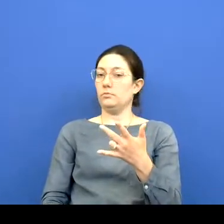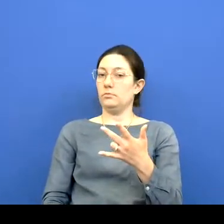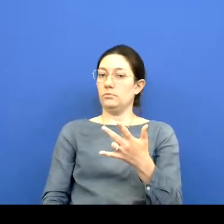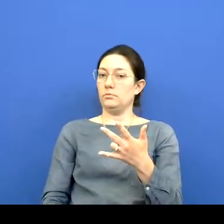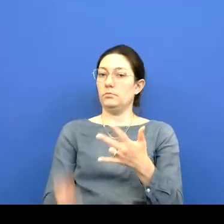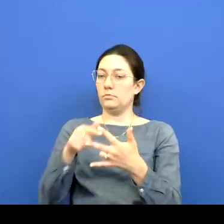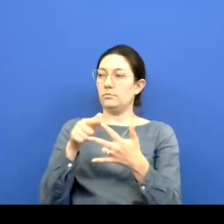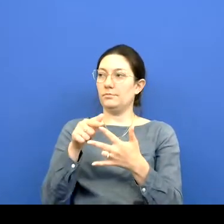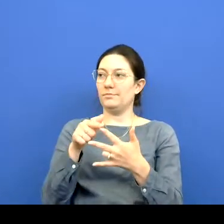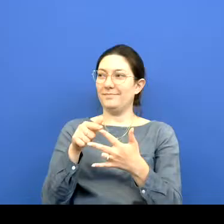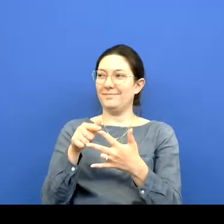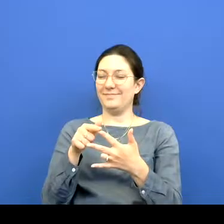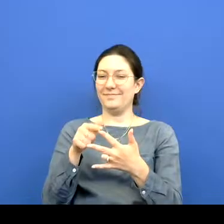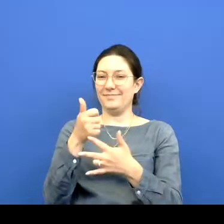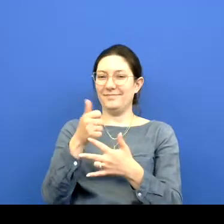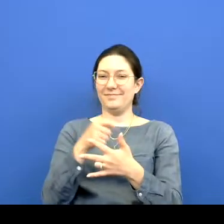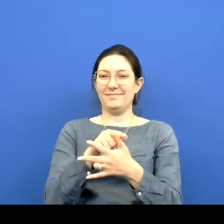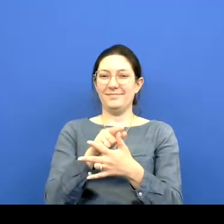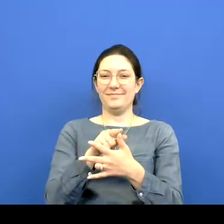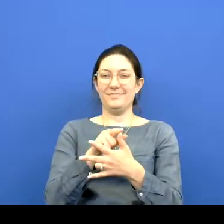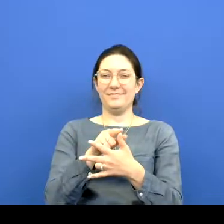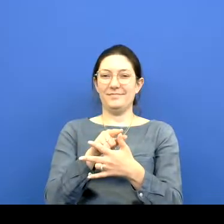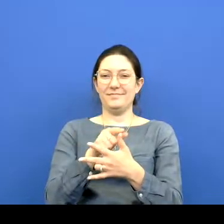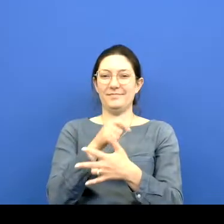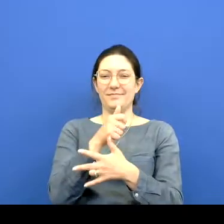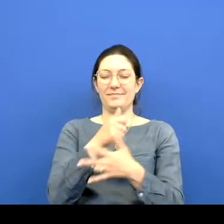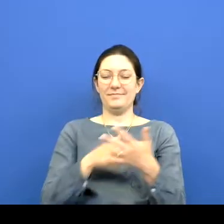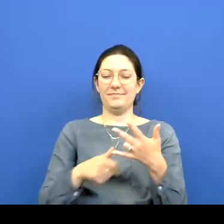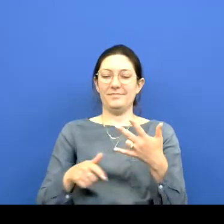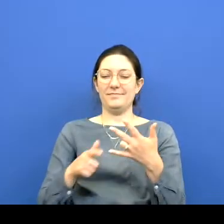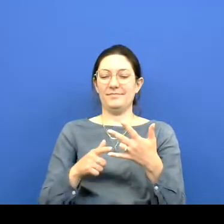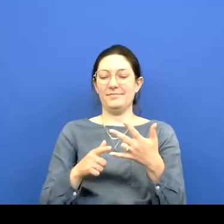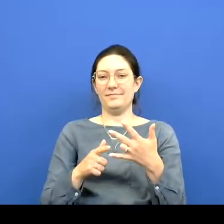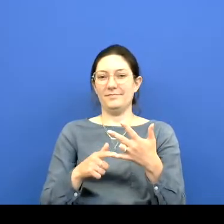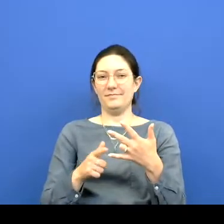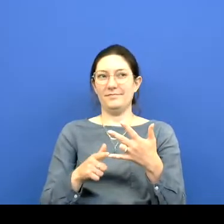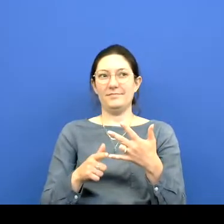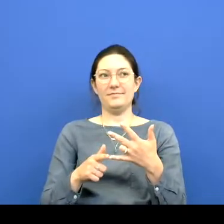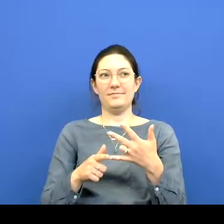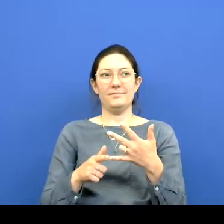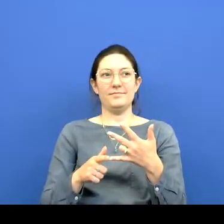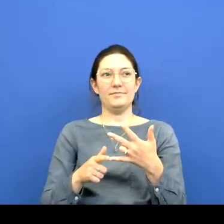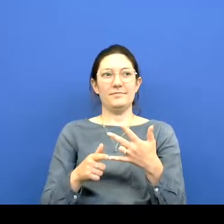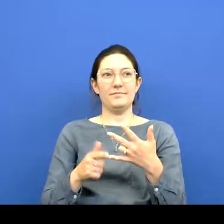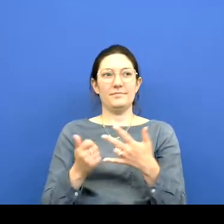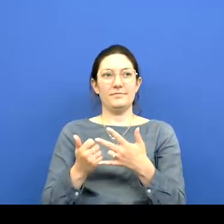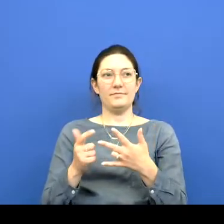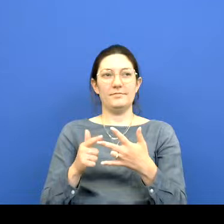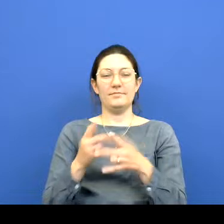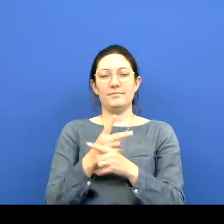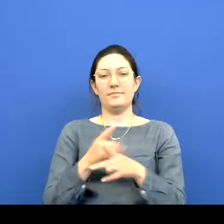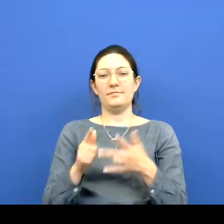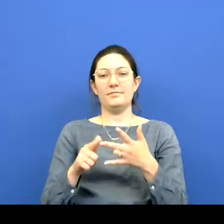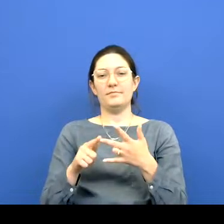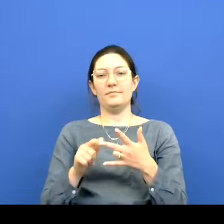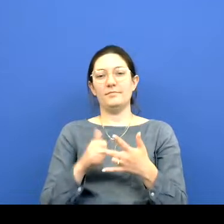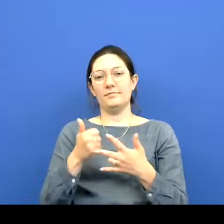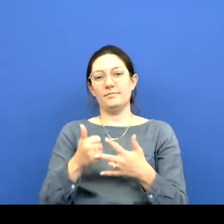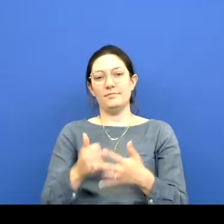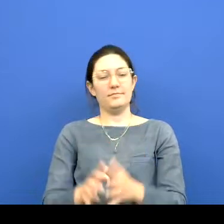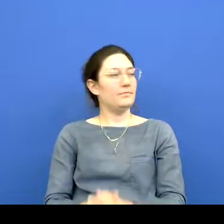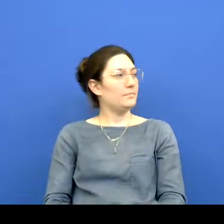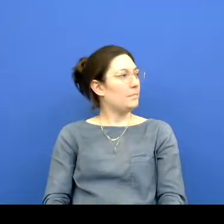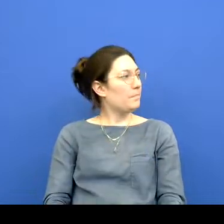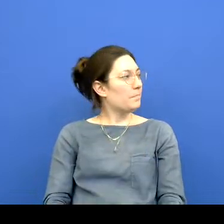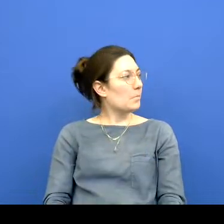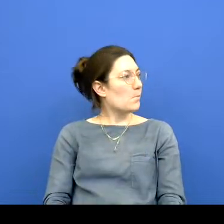Councilmember Page, Aye. Councilmember Belanca, Aye. Councilmember Stafford, Aye. Supervisor Schultz.